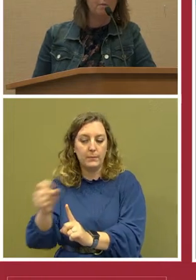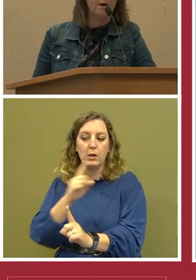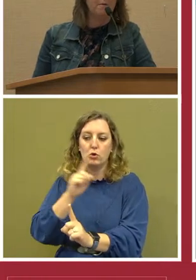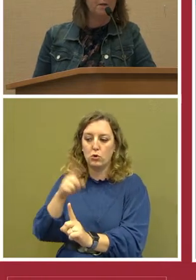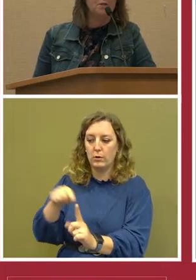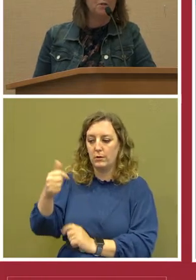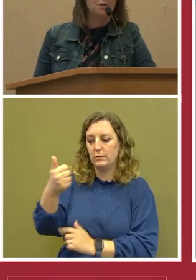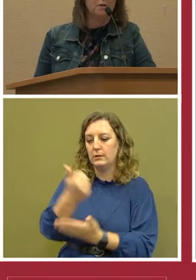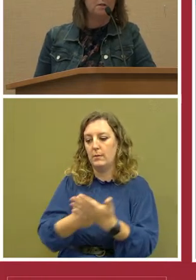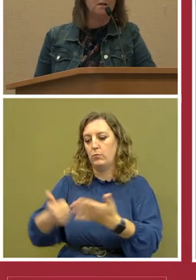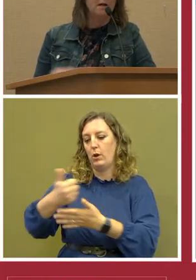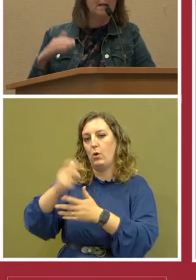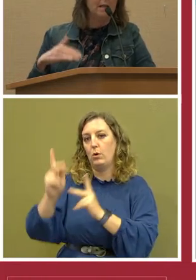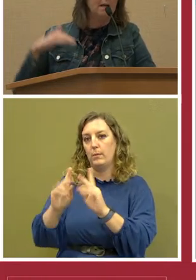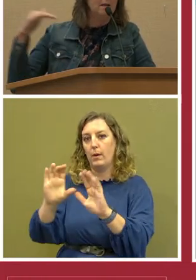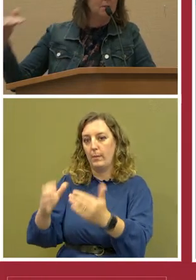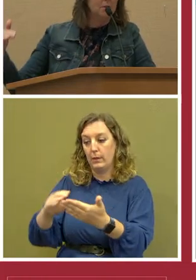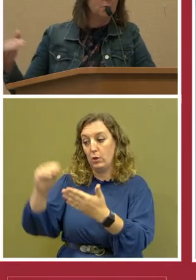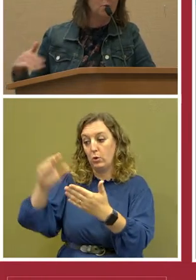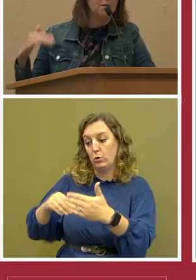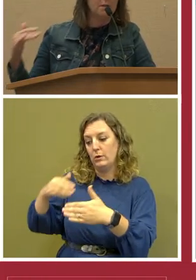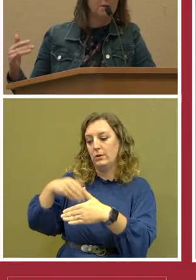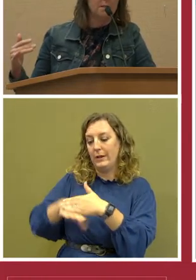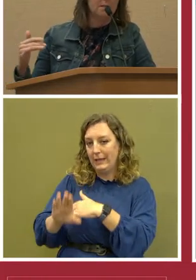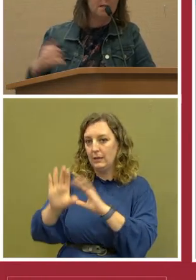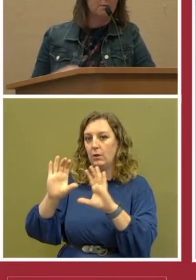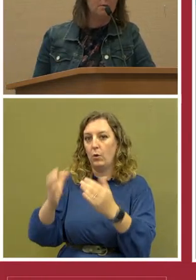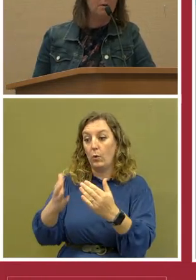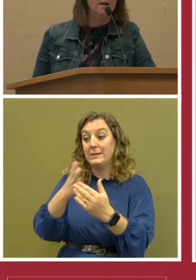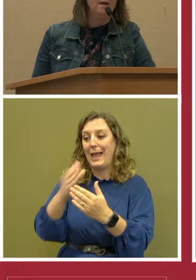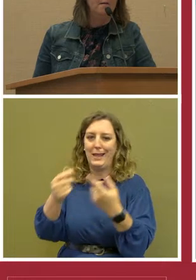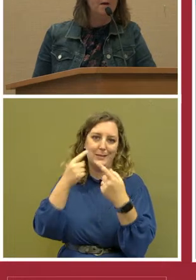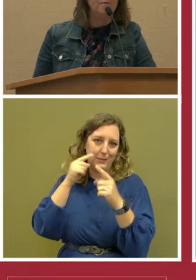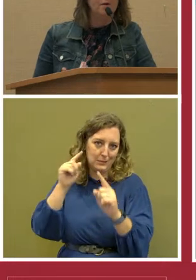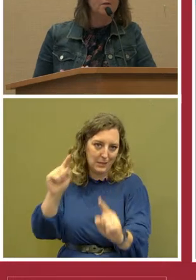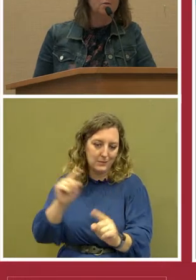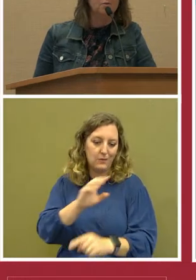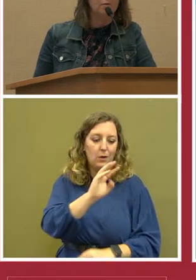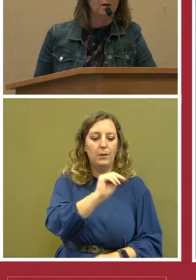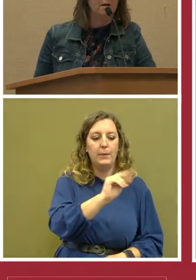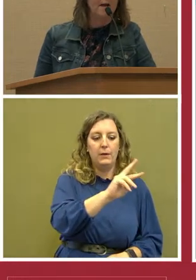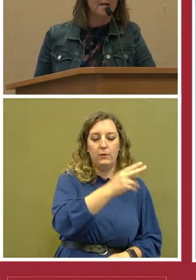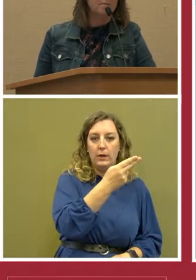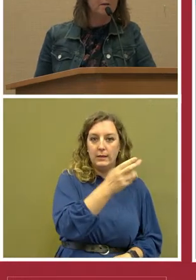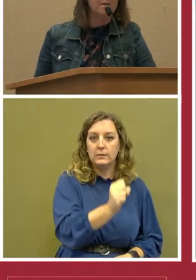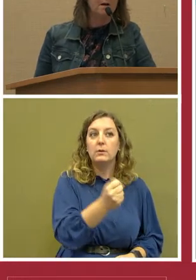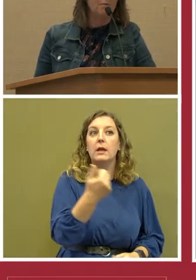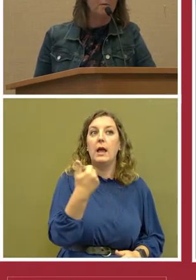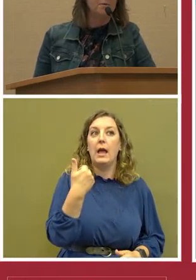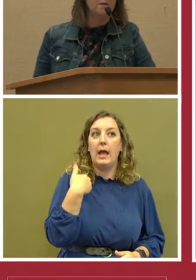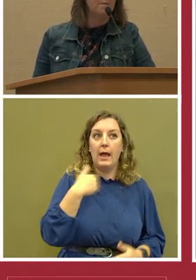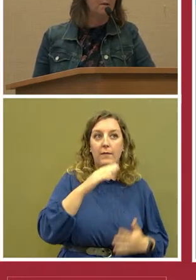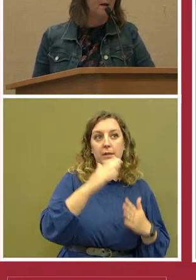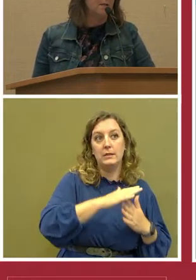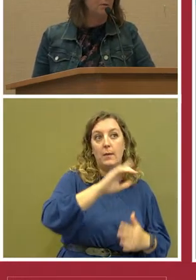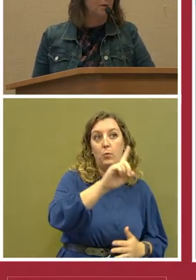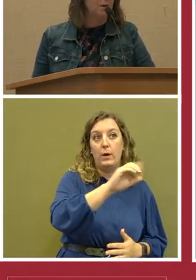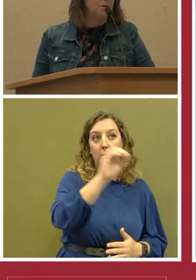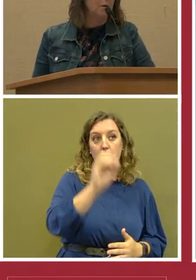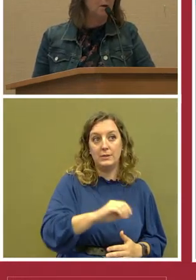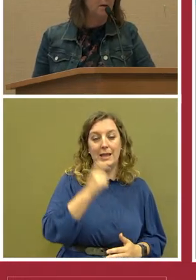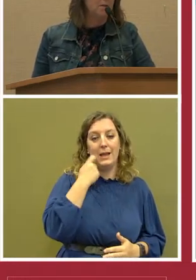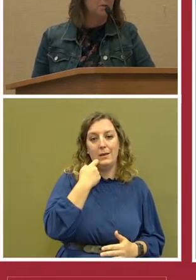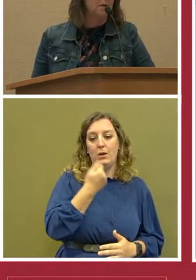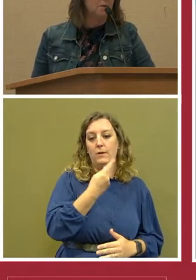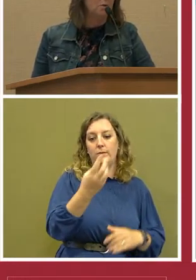those priority population students get into those courses and are successful. Mountain View High School has been in the top 1% for the last few